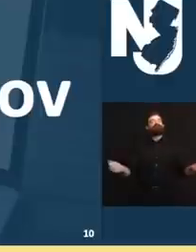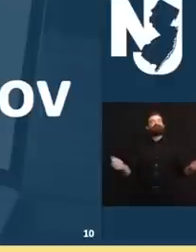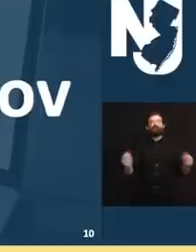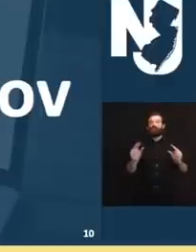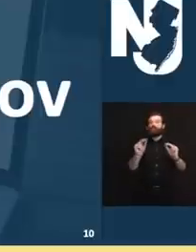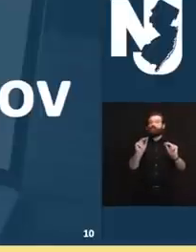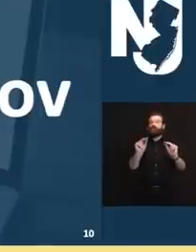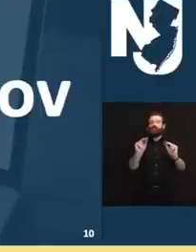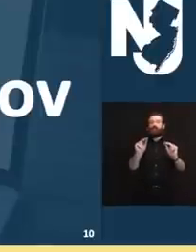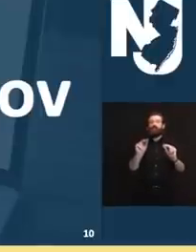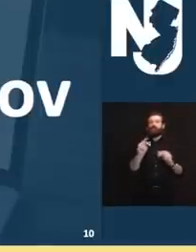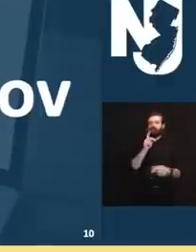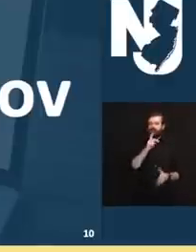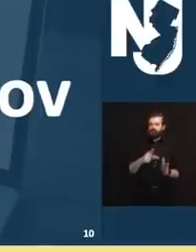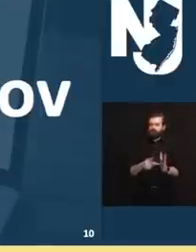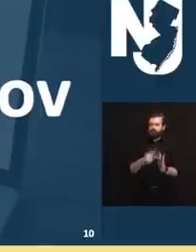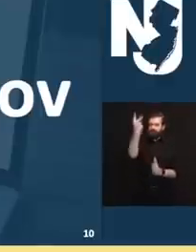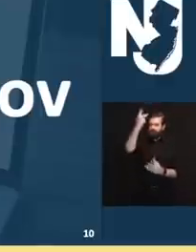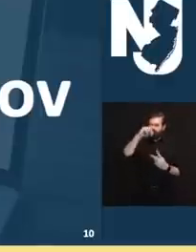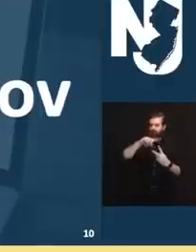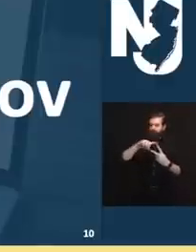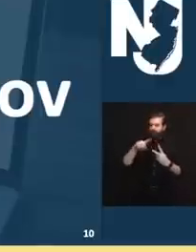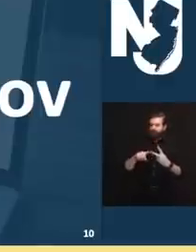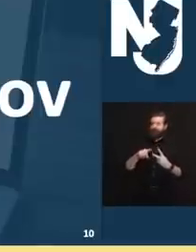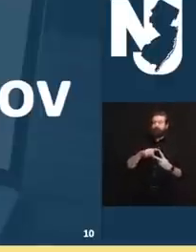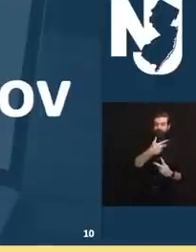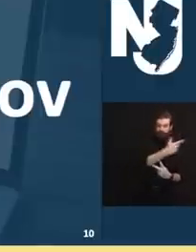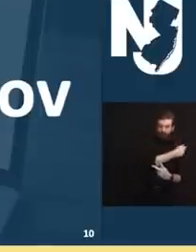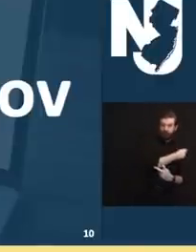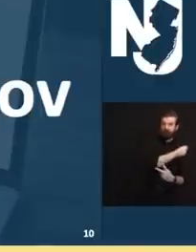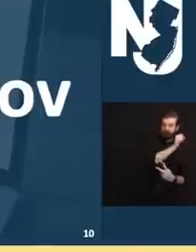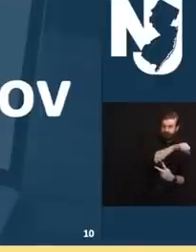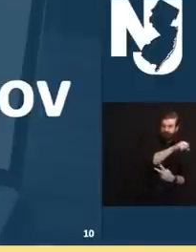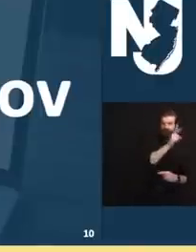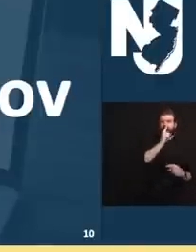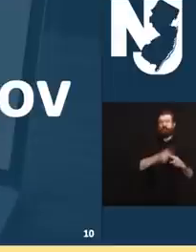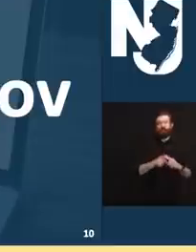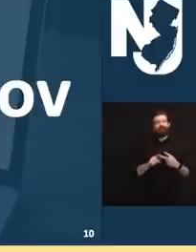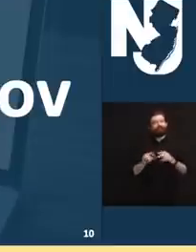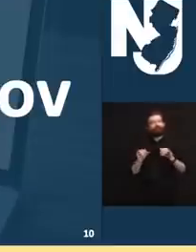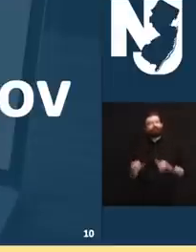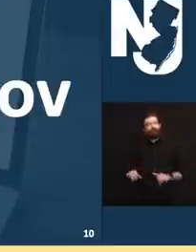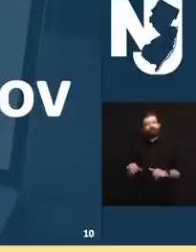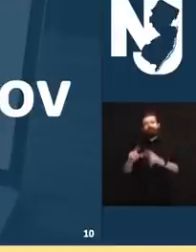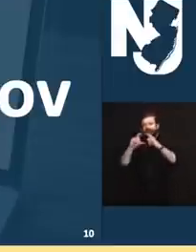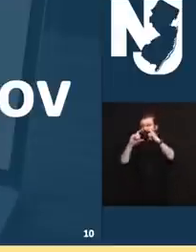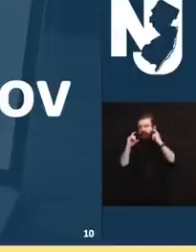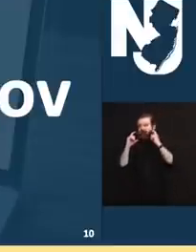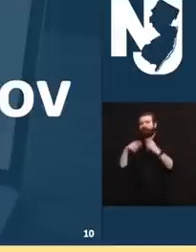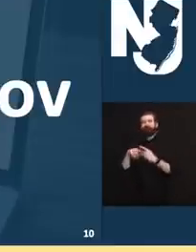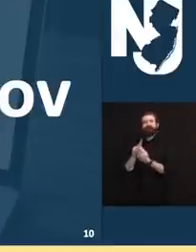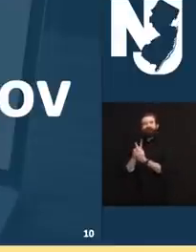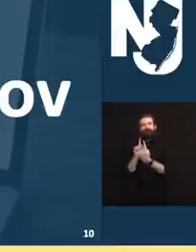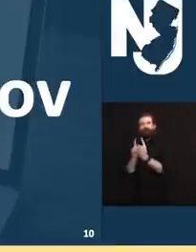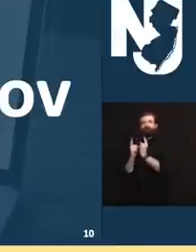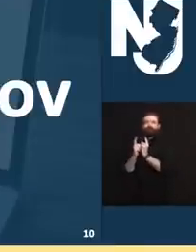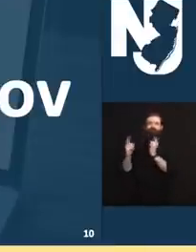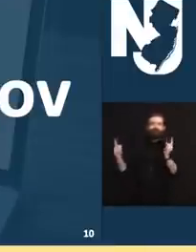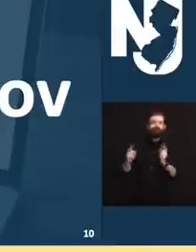we'll ultimately defeat this virus. So to you, Judy and Eddie, and to everyone else working with you, thank